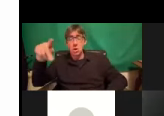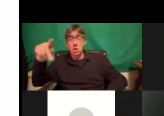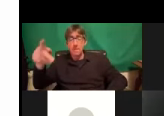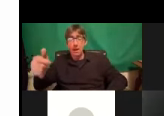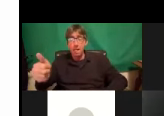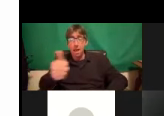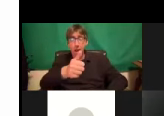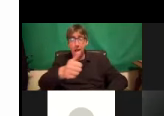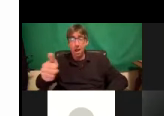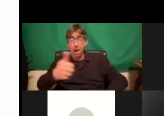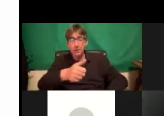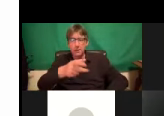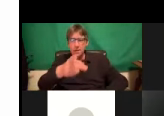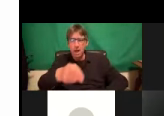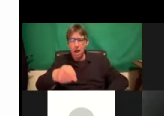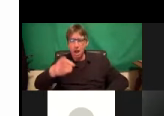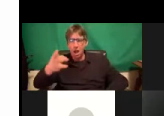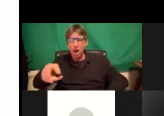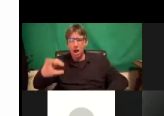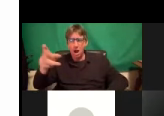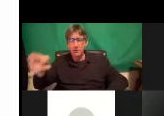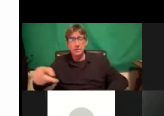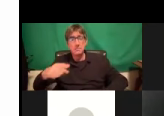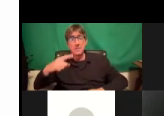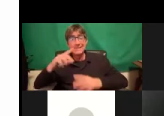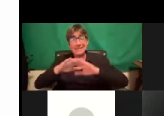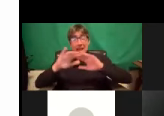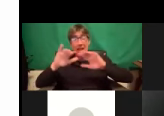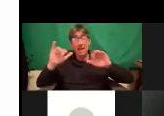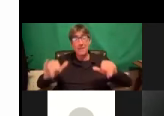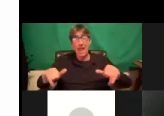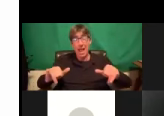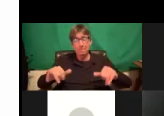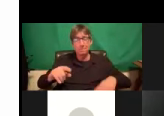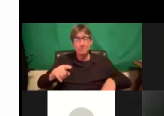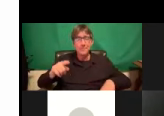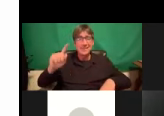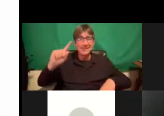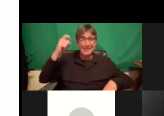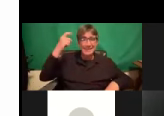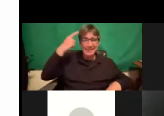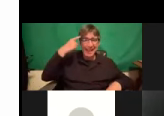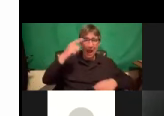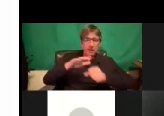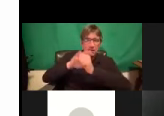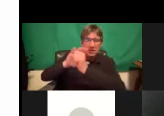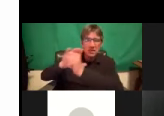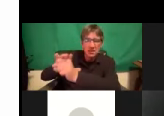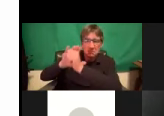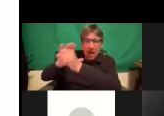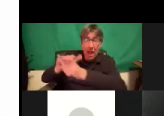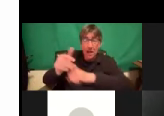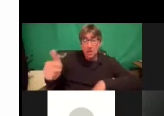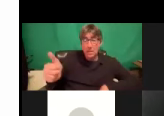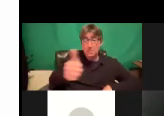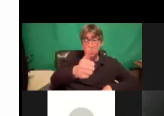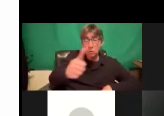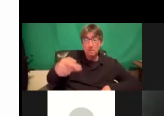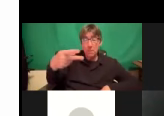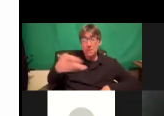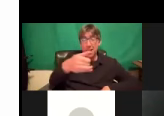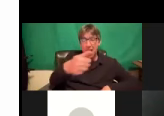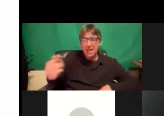is pushing communities along the commuter line to expand housing, to expand density. There's been